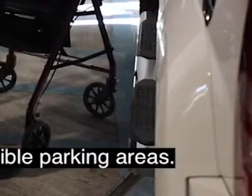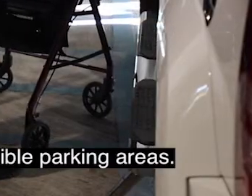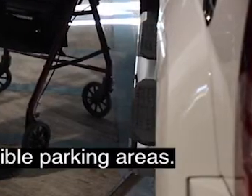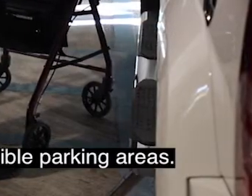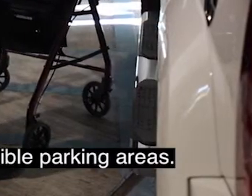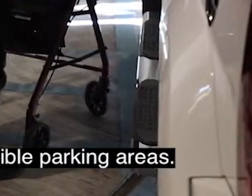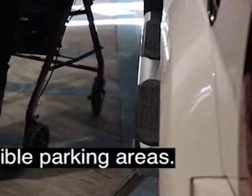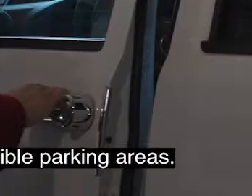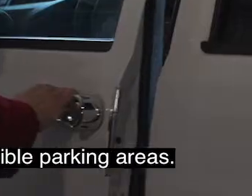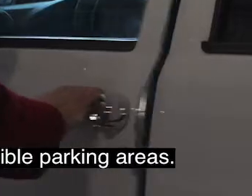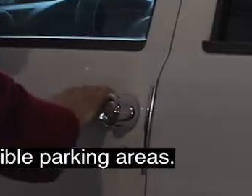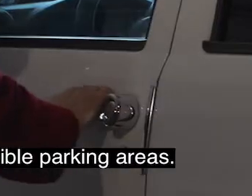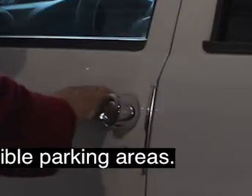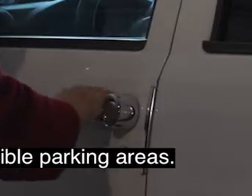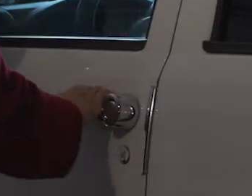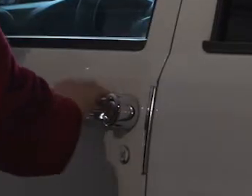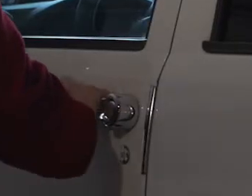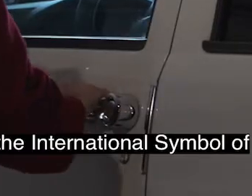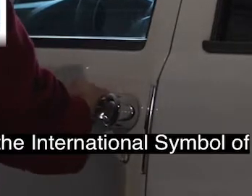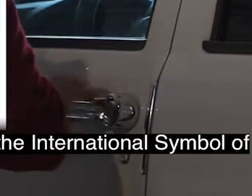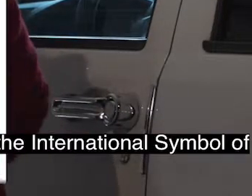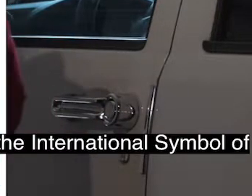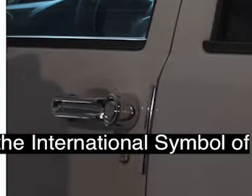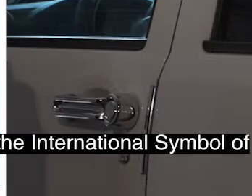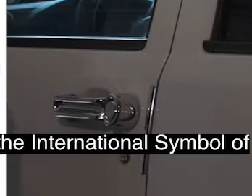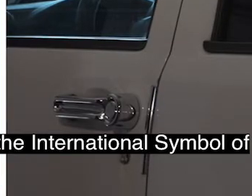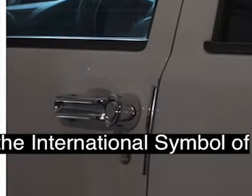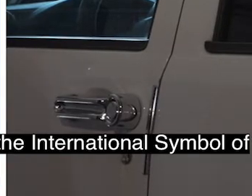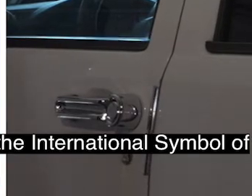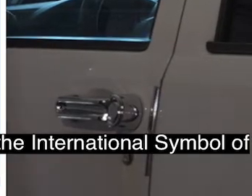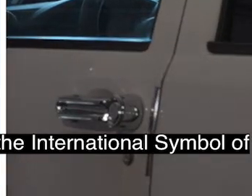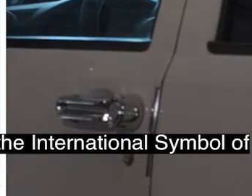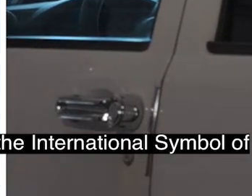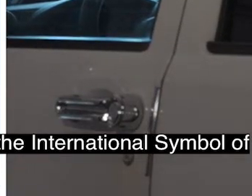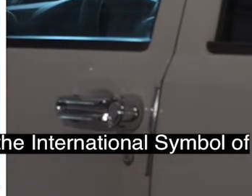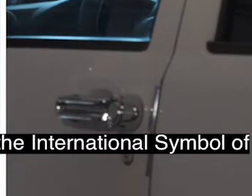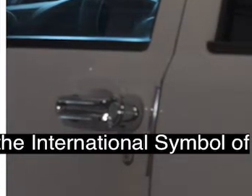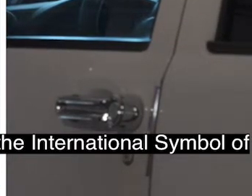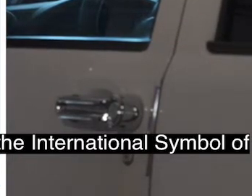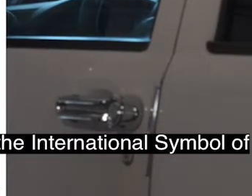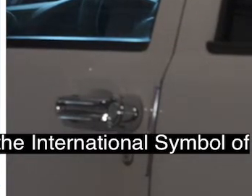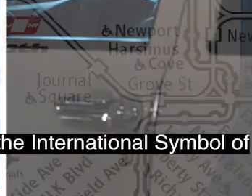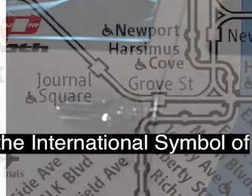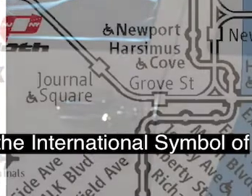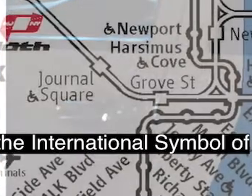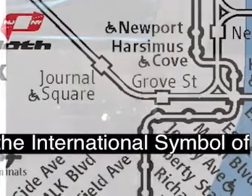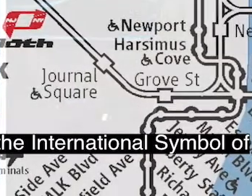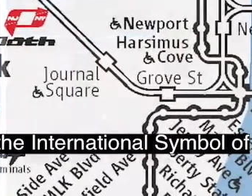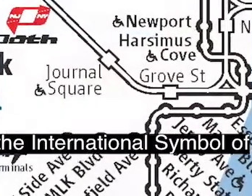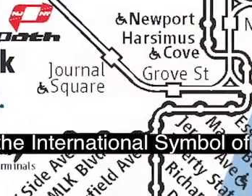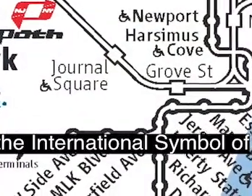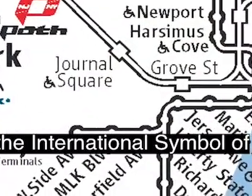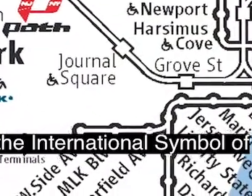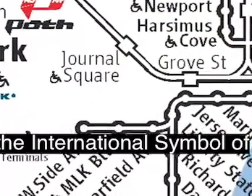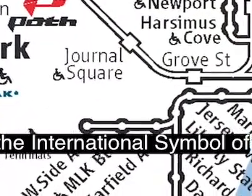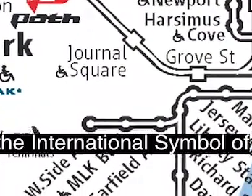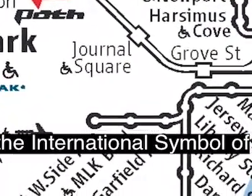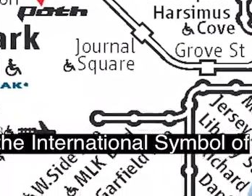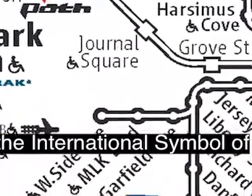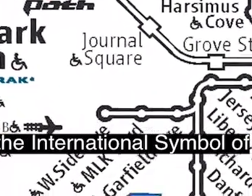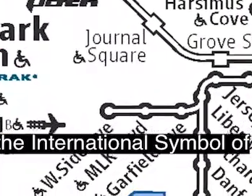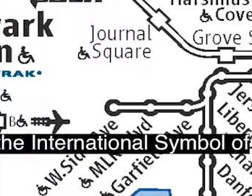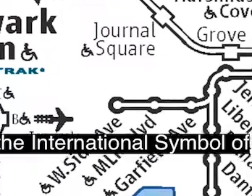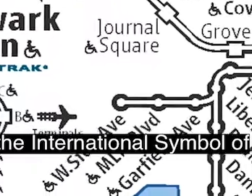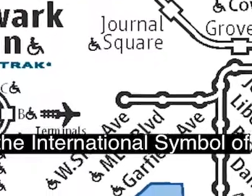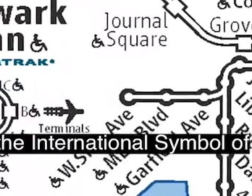and accessible parking areas. All accessible stations are shown on the system map with the